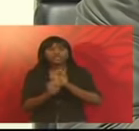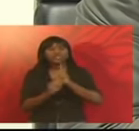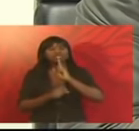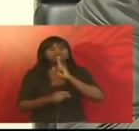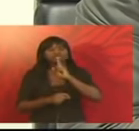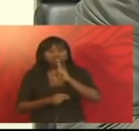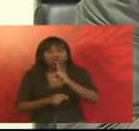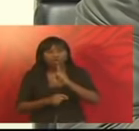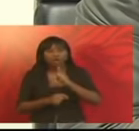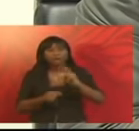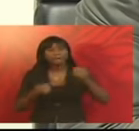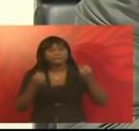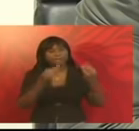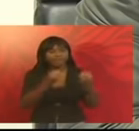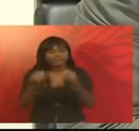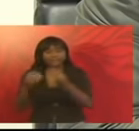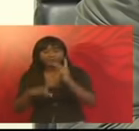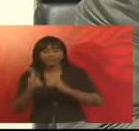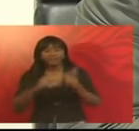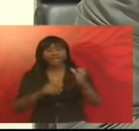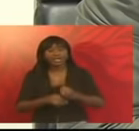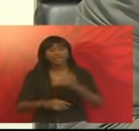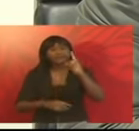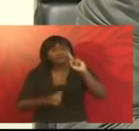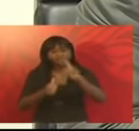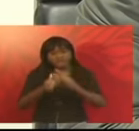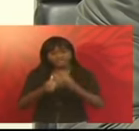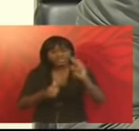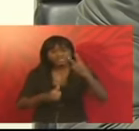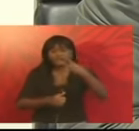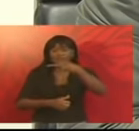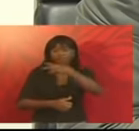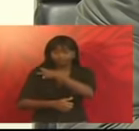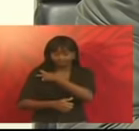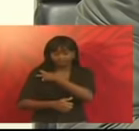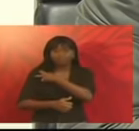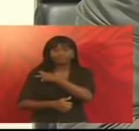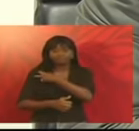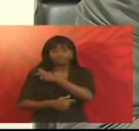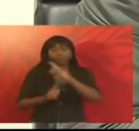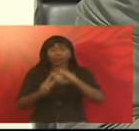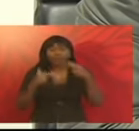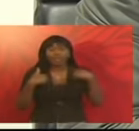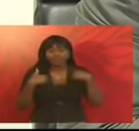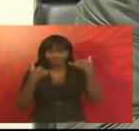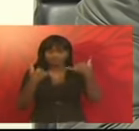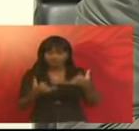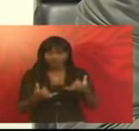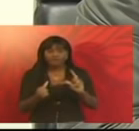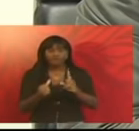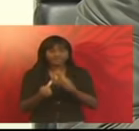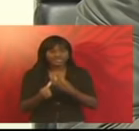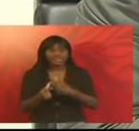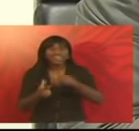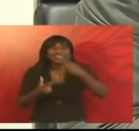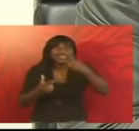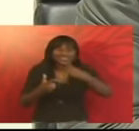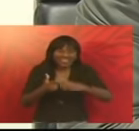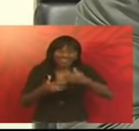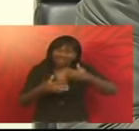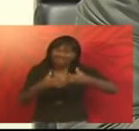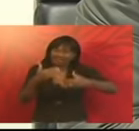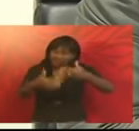people get a first and second dose out of the available stock of vaccines before we start moving to whether